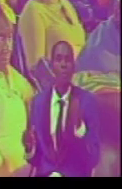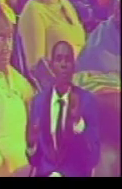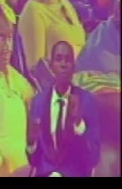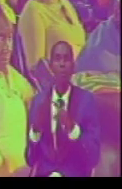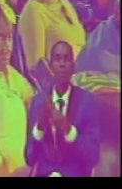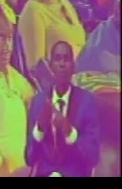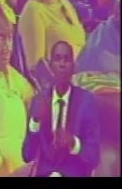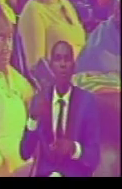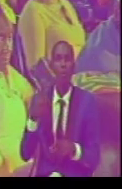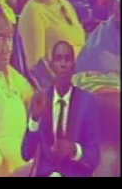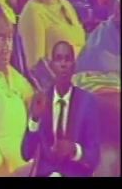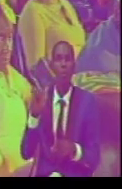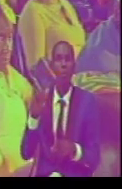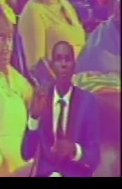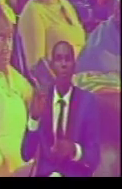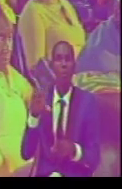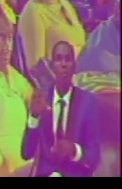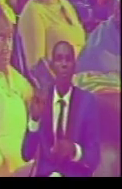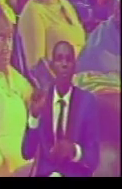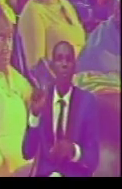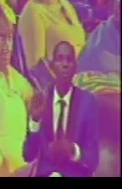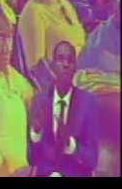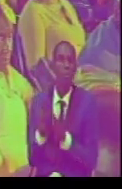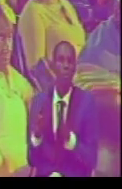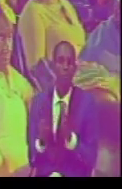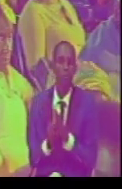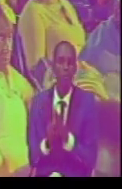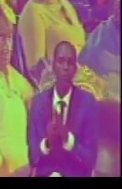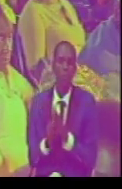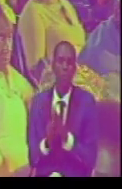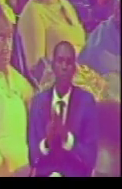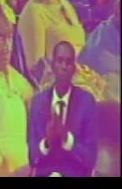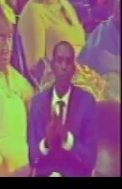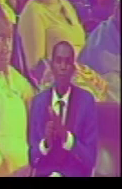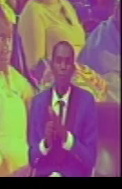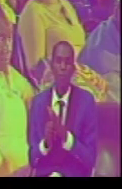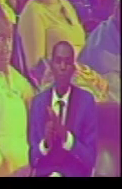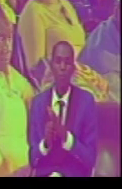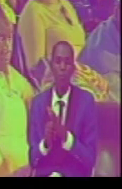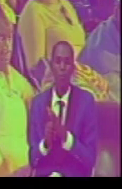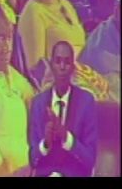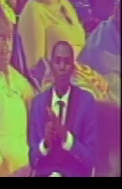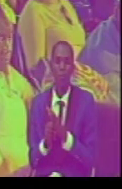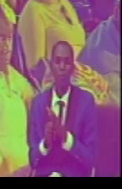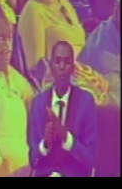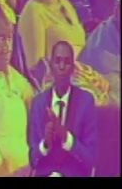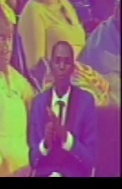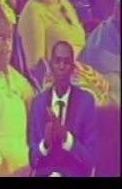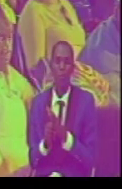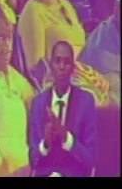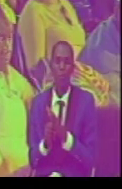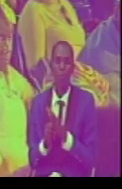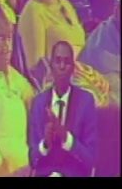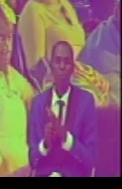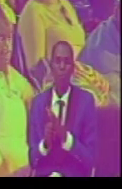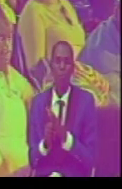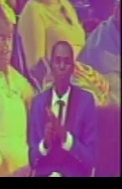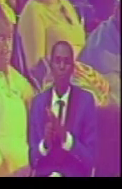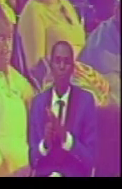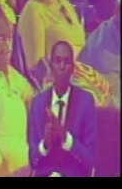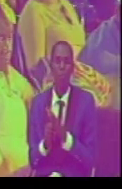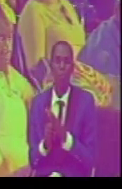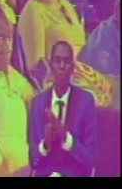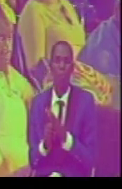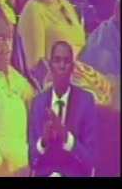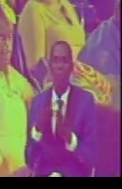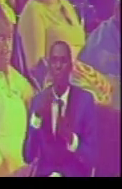coming all the way from Bayelsa State, Brass Region. It says that the name of this person is Karina,